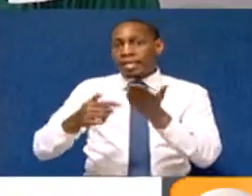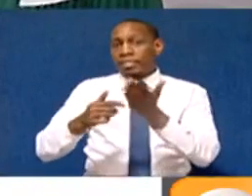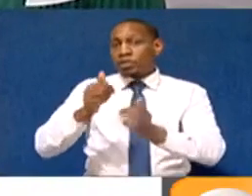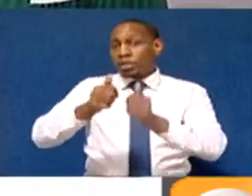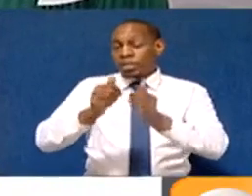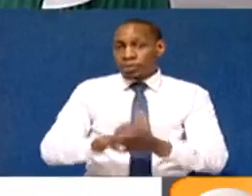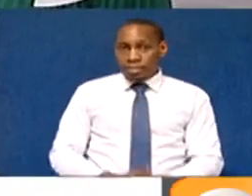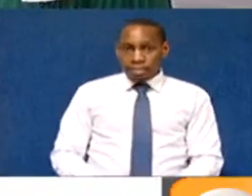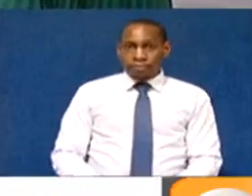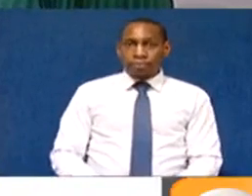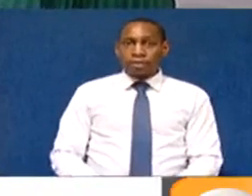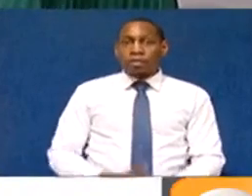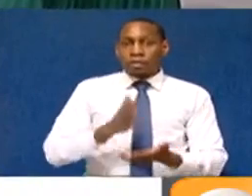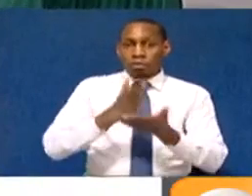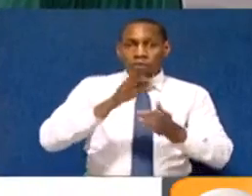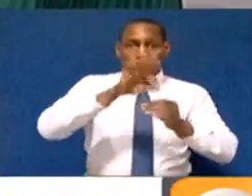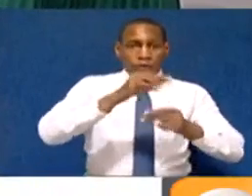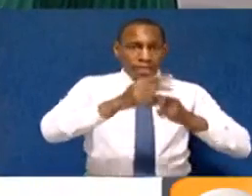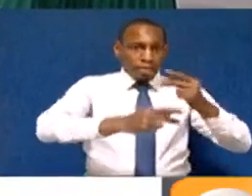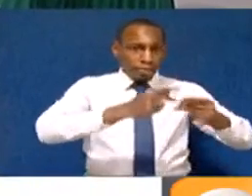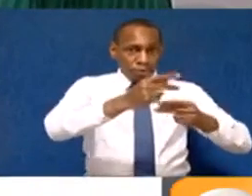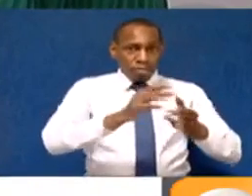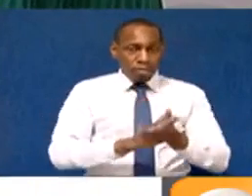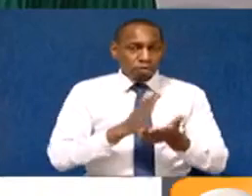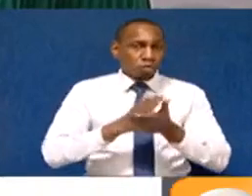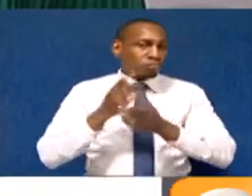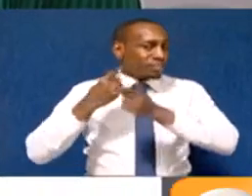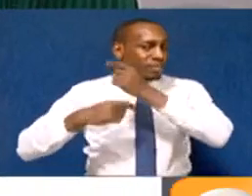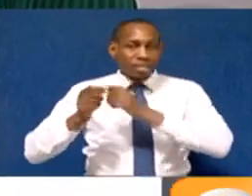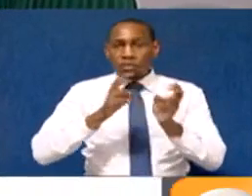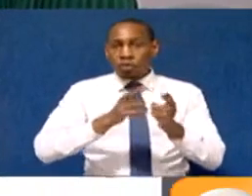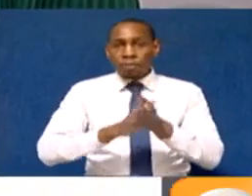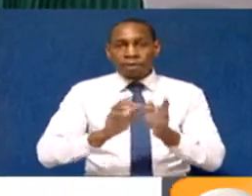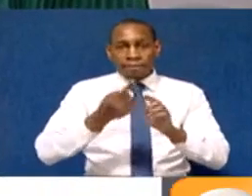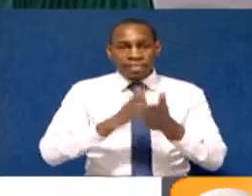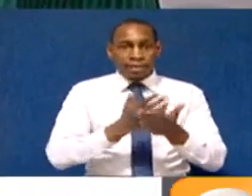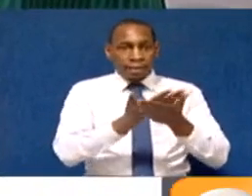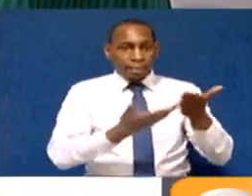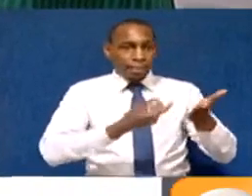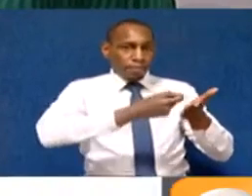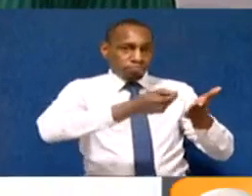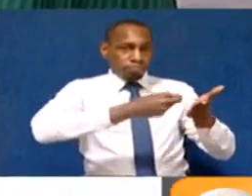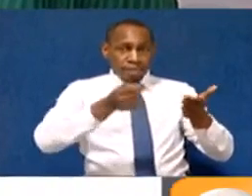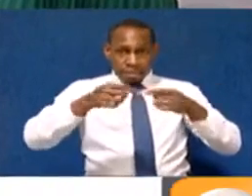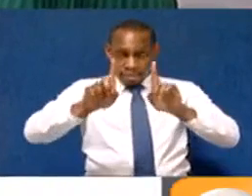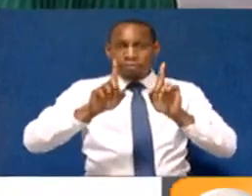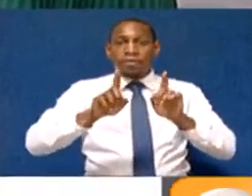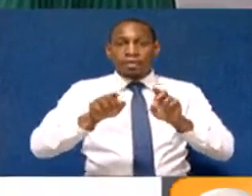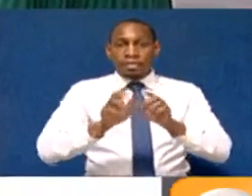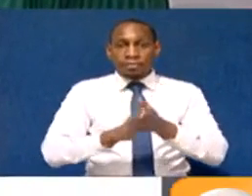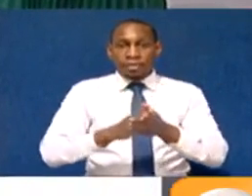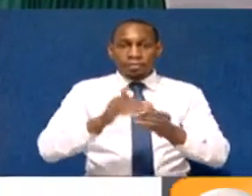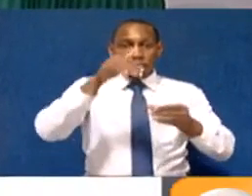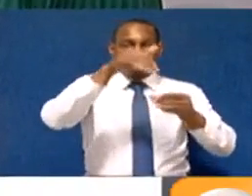electronic? Well, our actual voting process is manual. We fill out ballot papers by hand, we put them